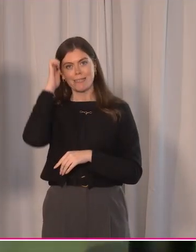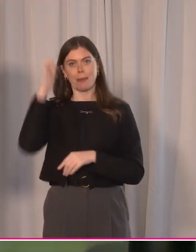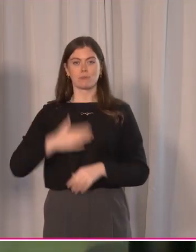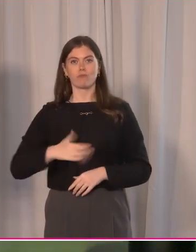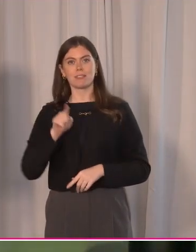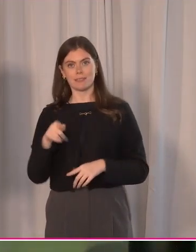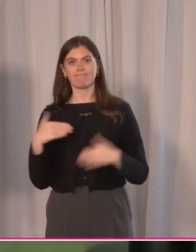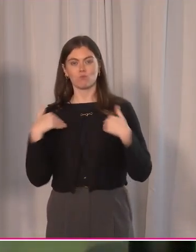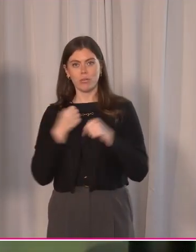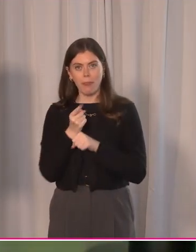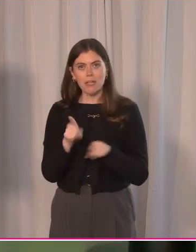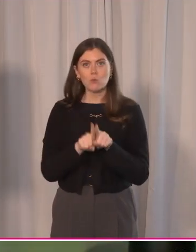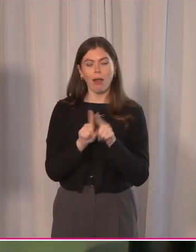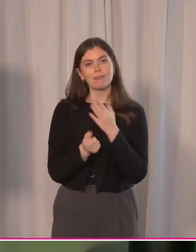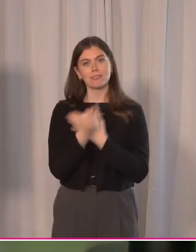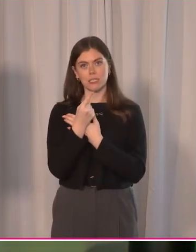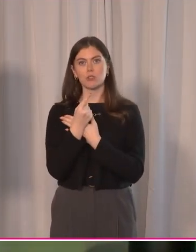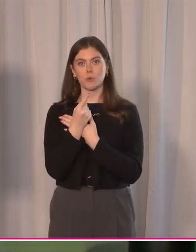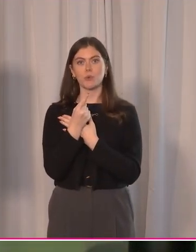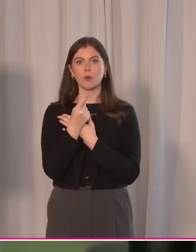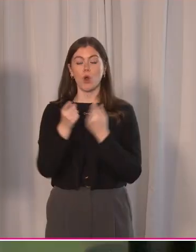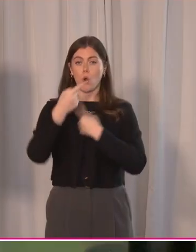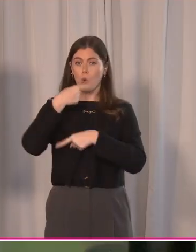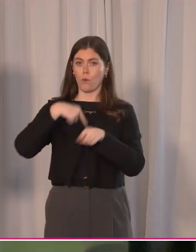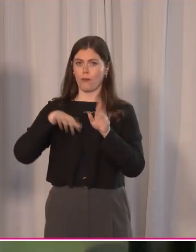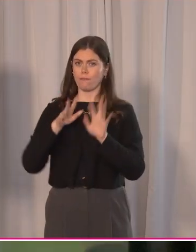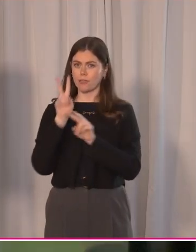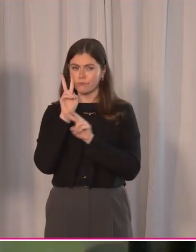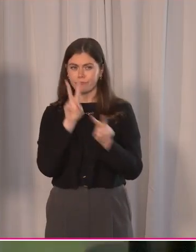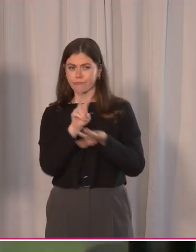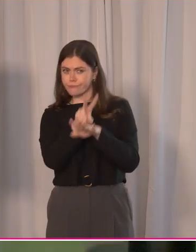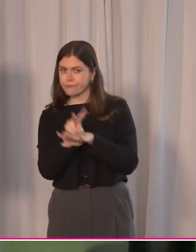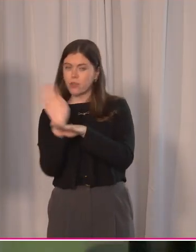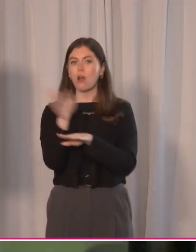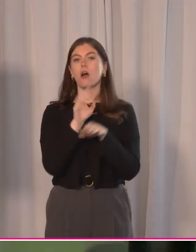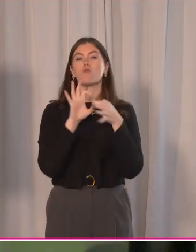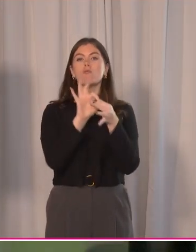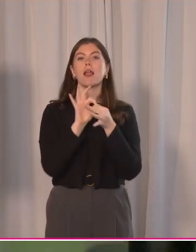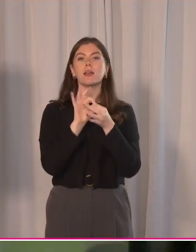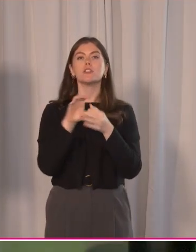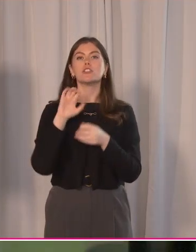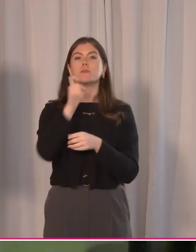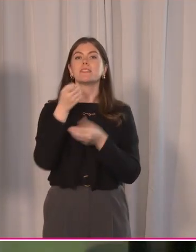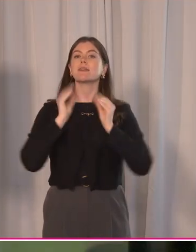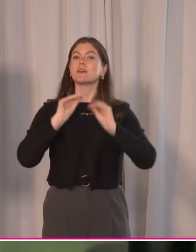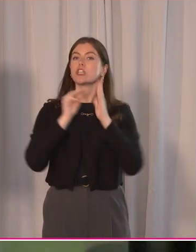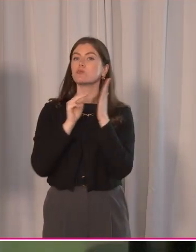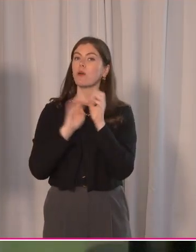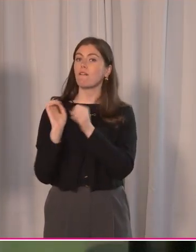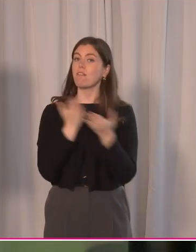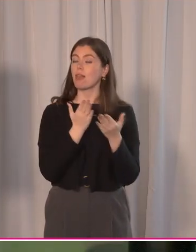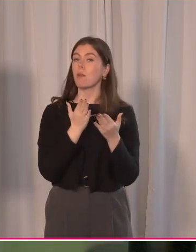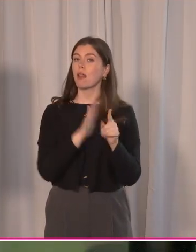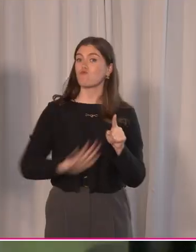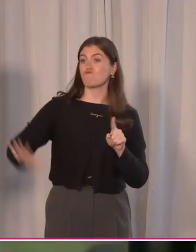and an issue. We looked at all the relationships and sex education programs available